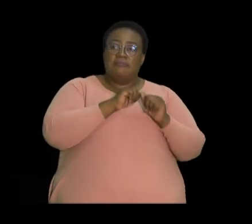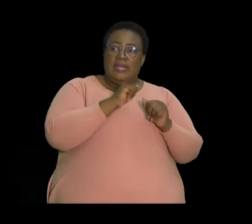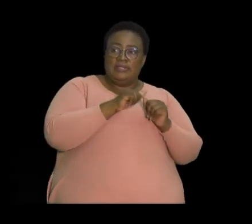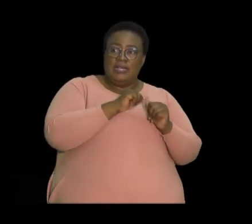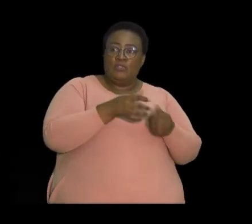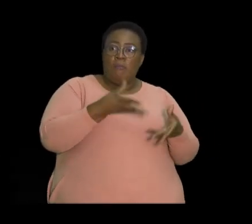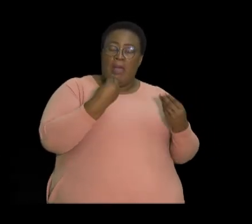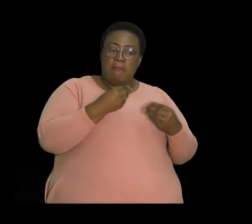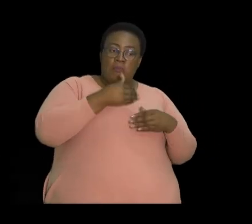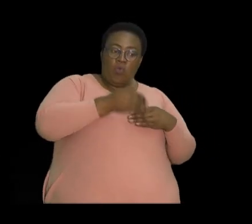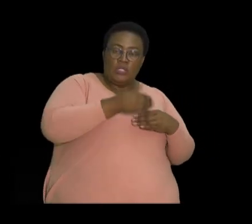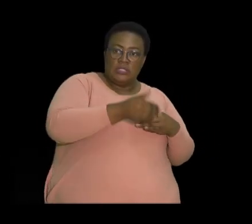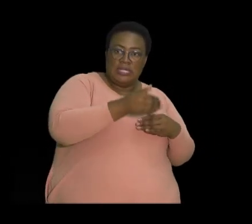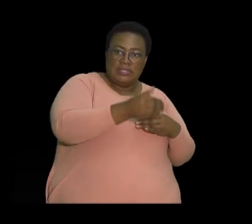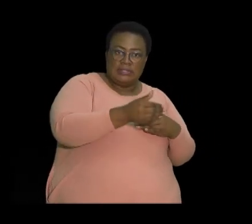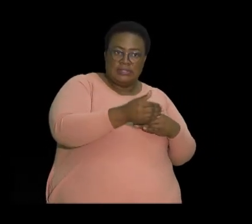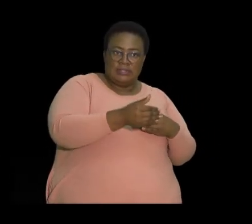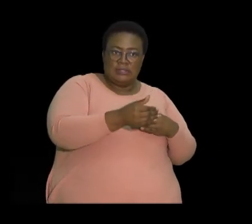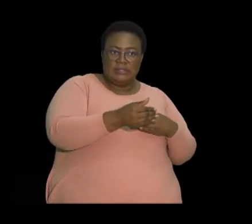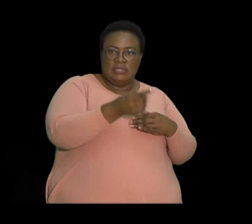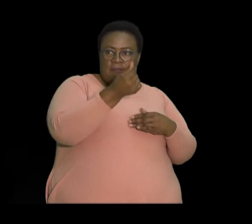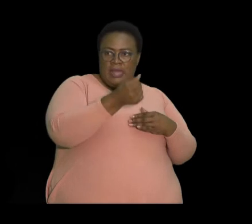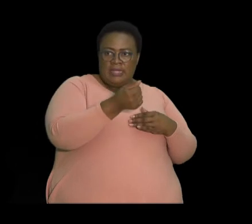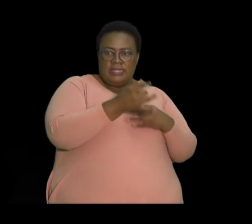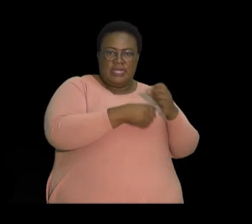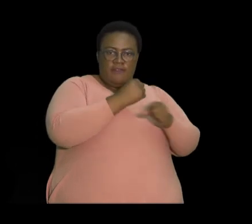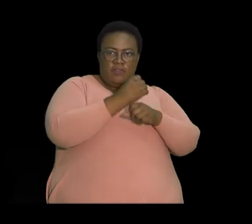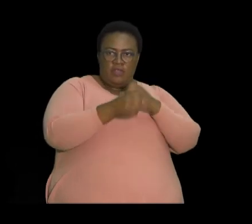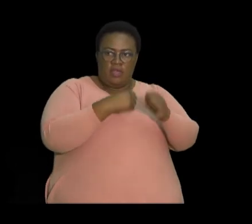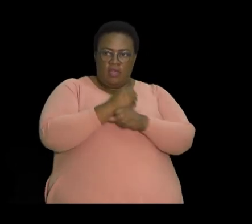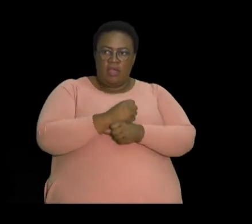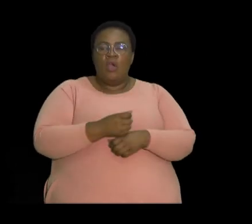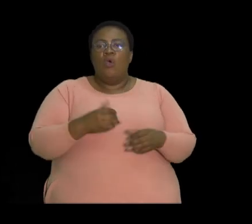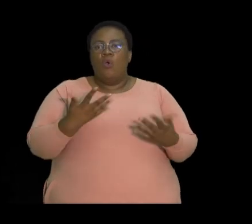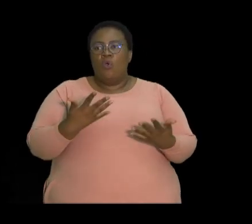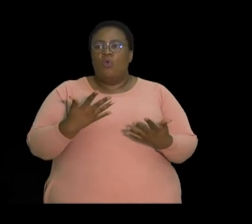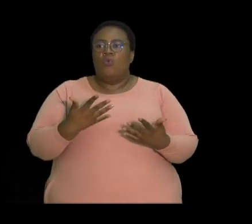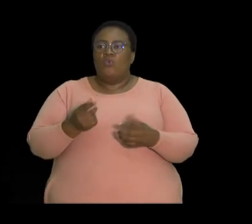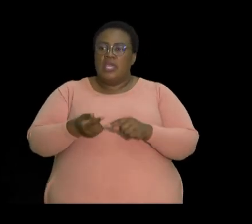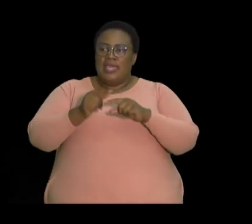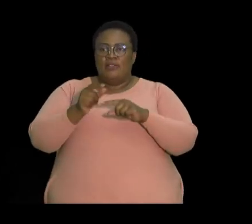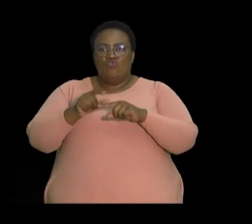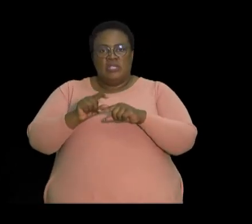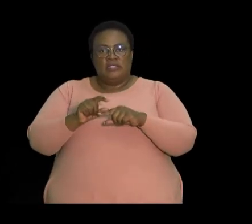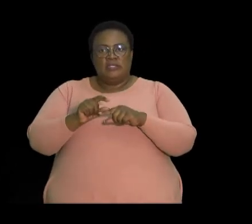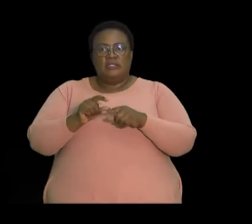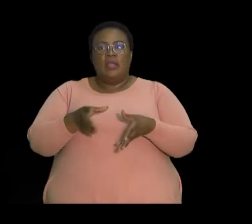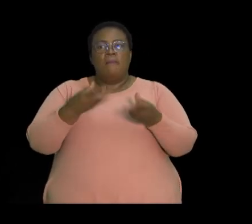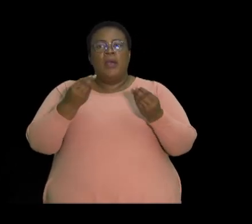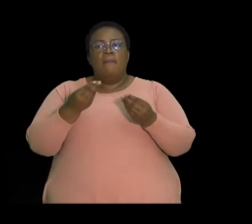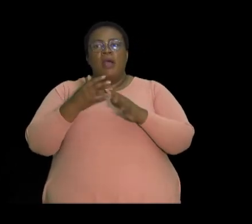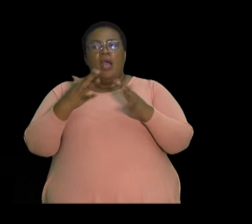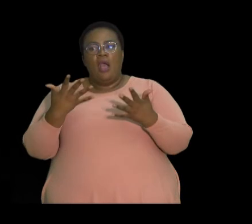at, is it better to get a constant amount every year, or is it better to get interest